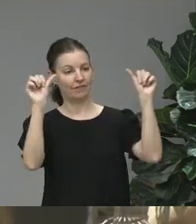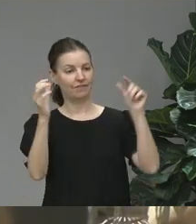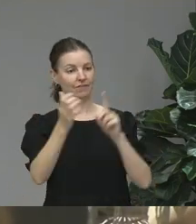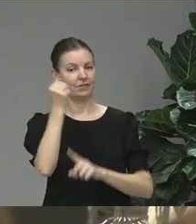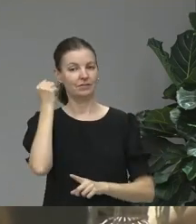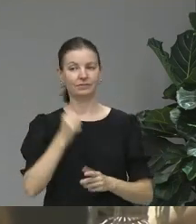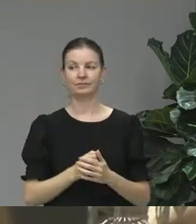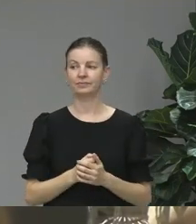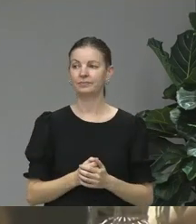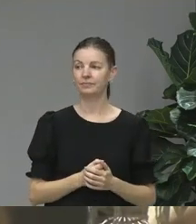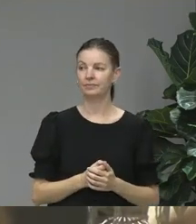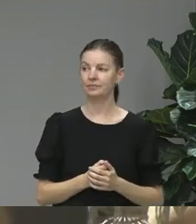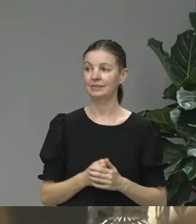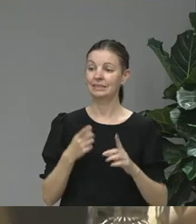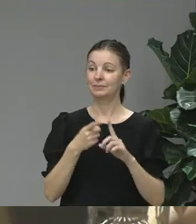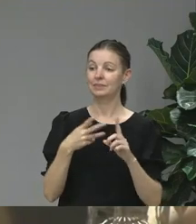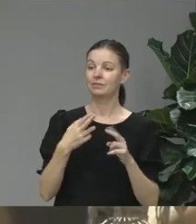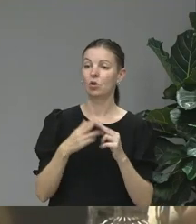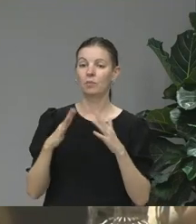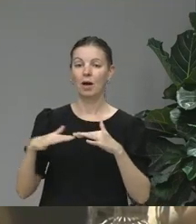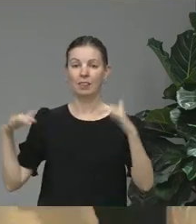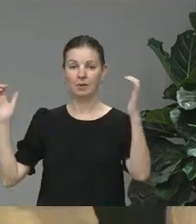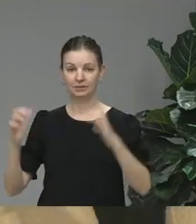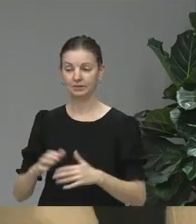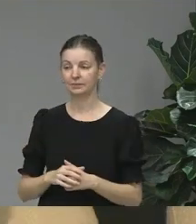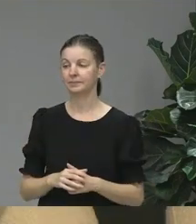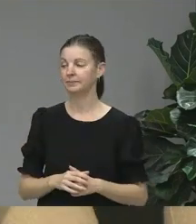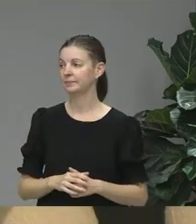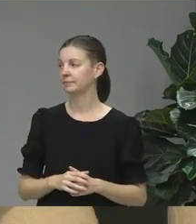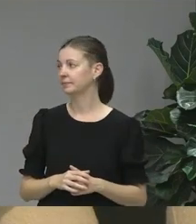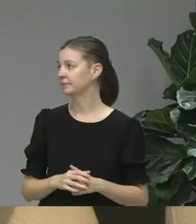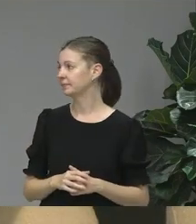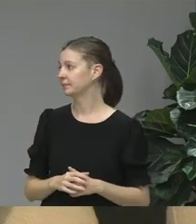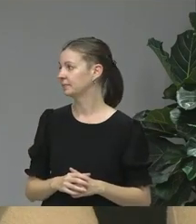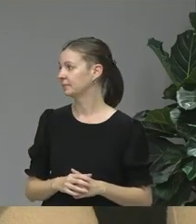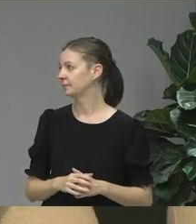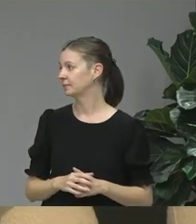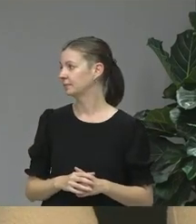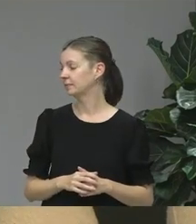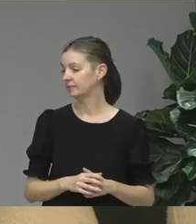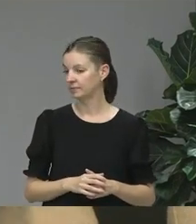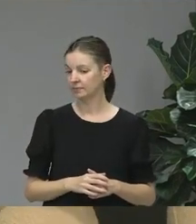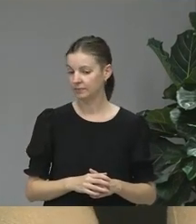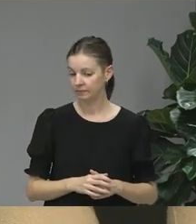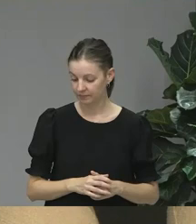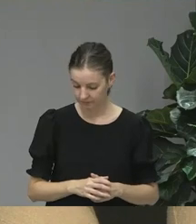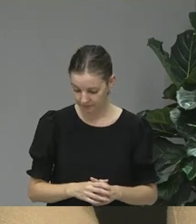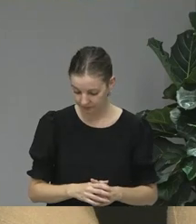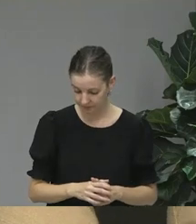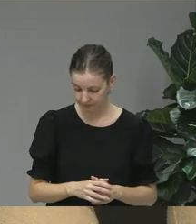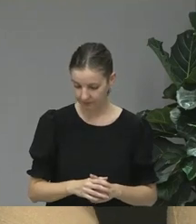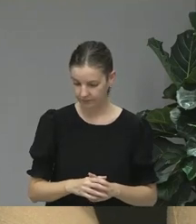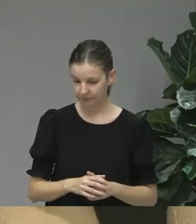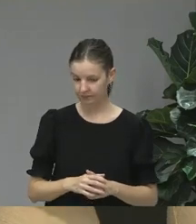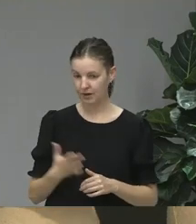know, leave, especially in our parliament? Well, in part, in answering that, I want to pick up